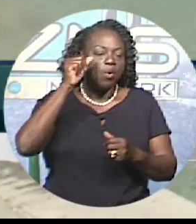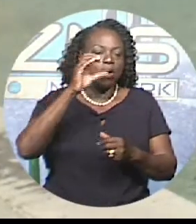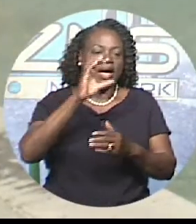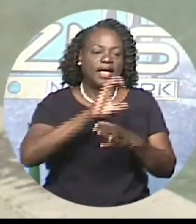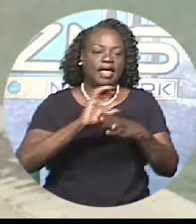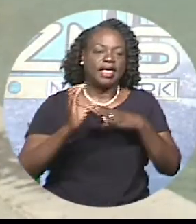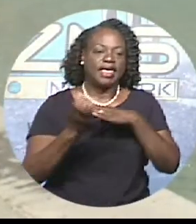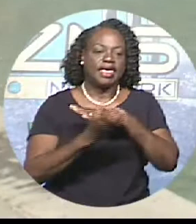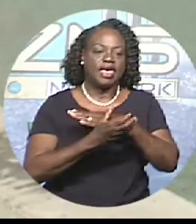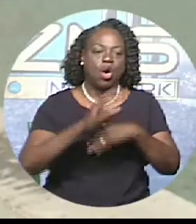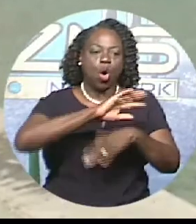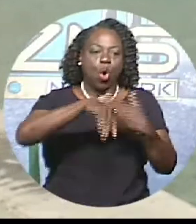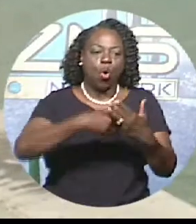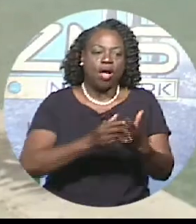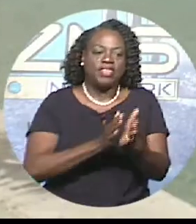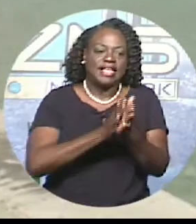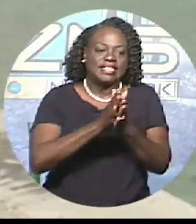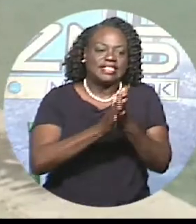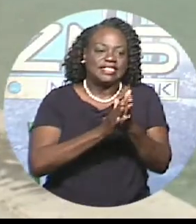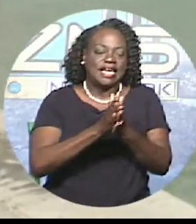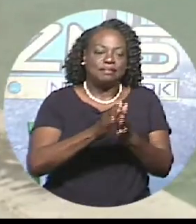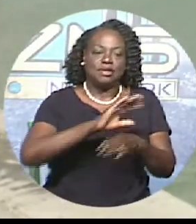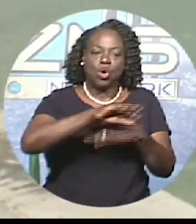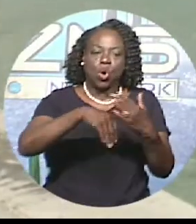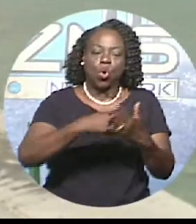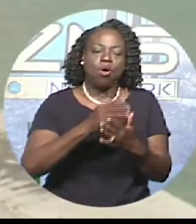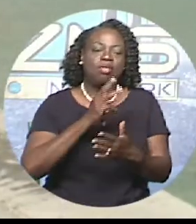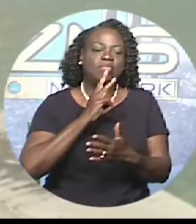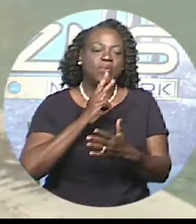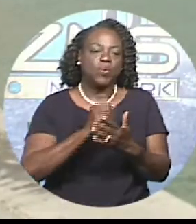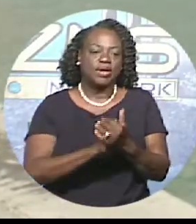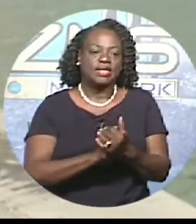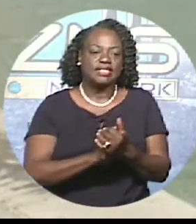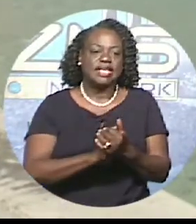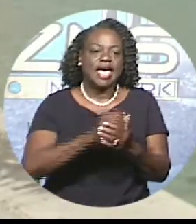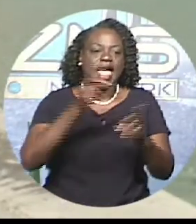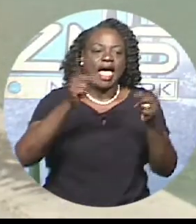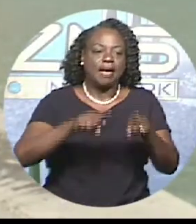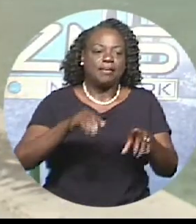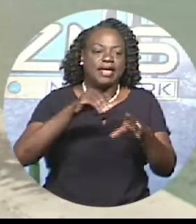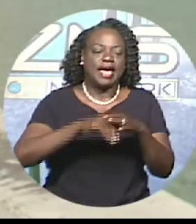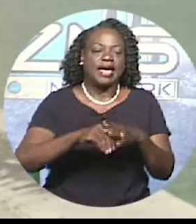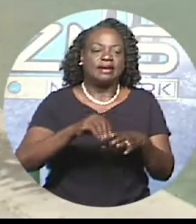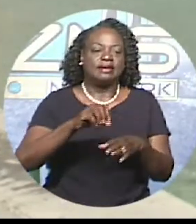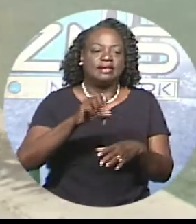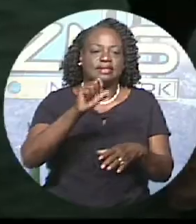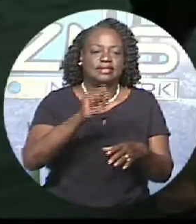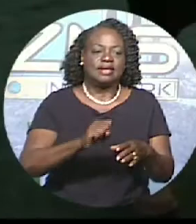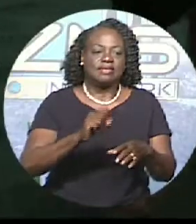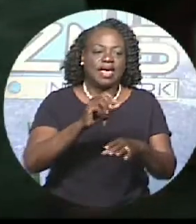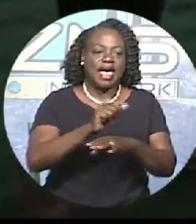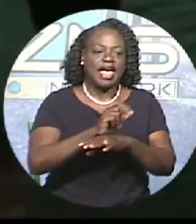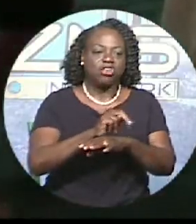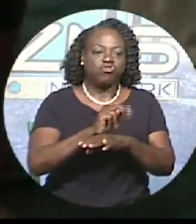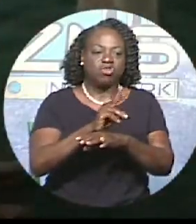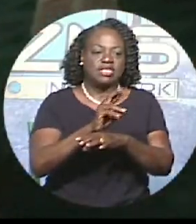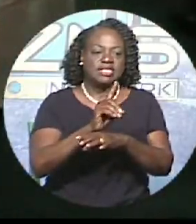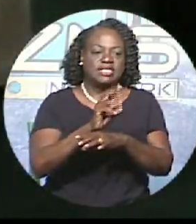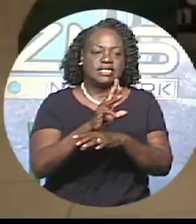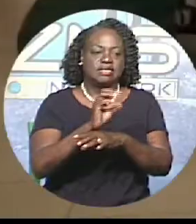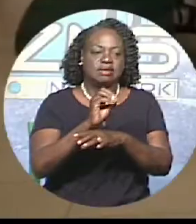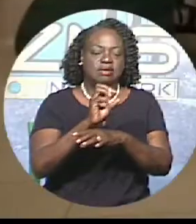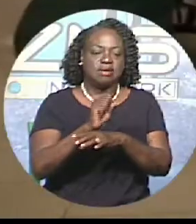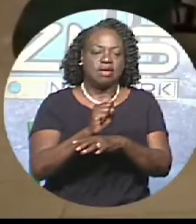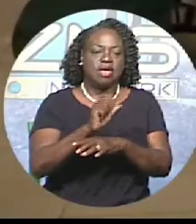excitement on the waters happening over there in South Andres, and that's where we find the Total Package, Julian Gibson. Three regattas taking